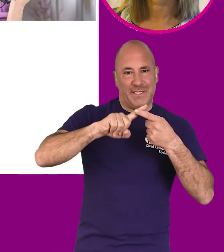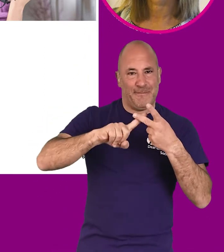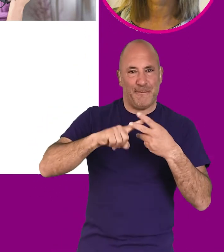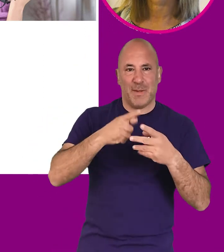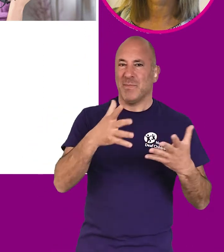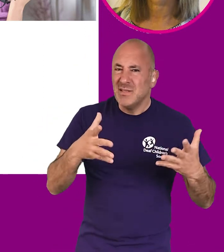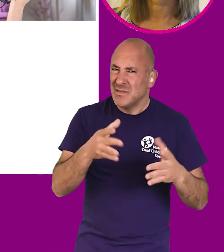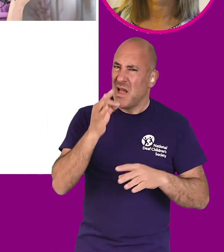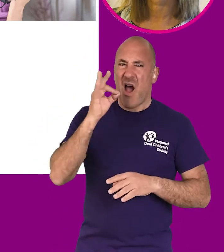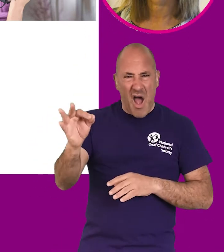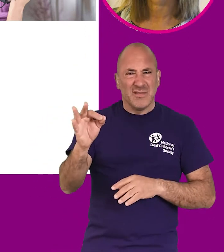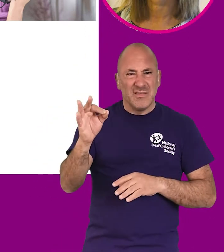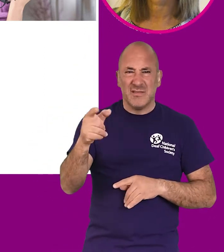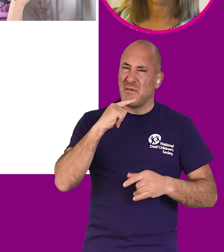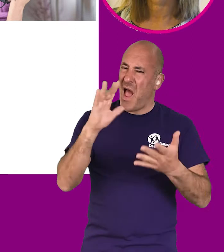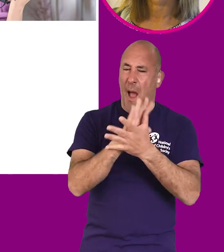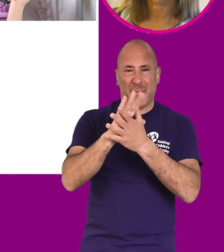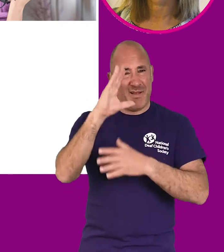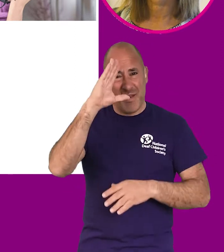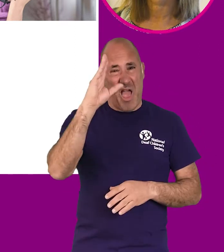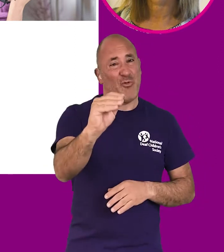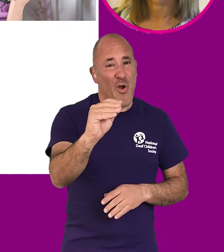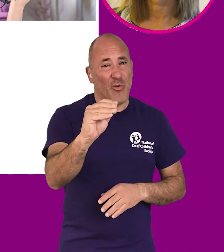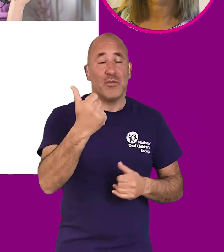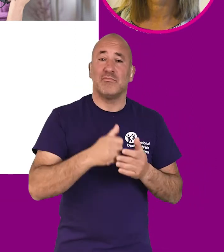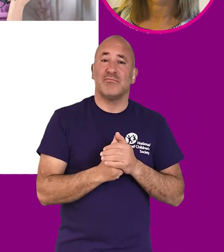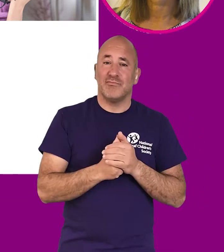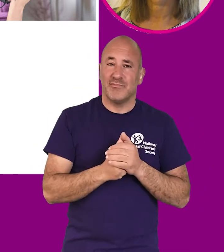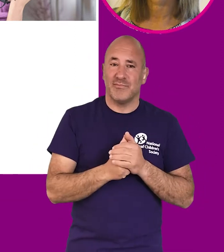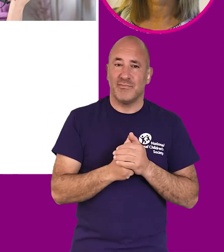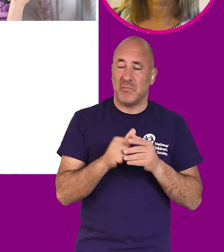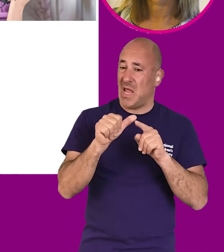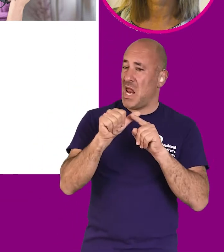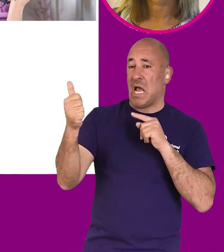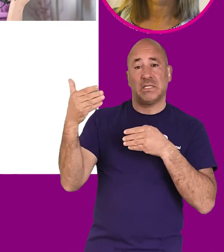you can always ask and they will be very happy to tell you.